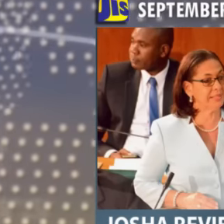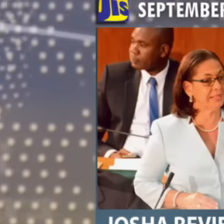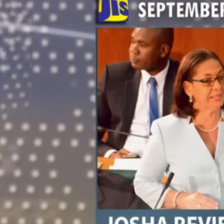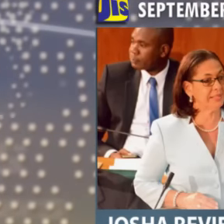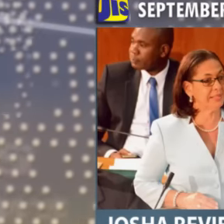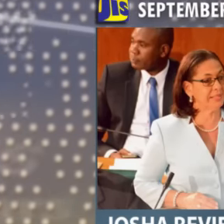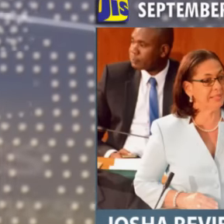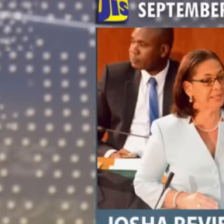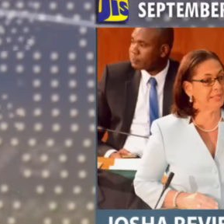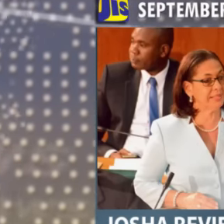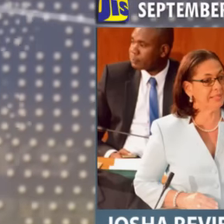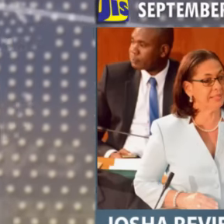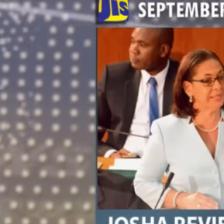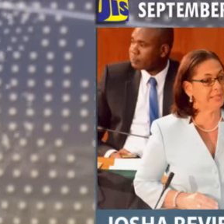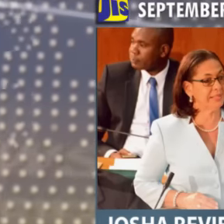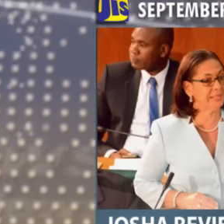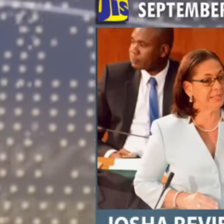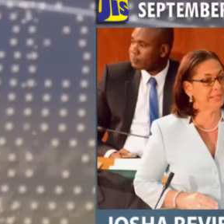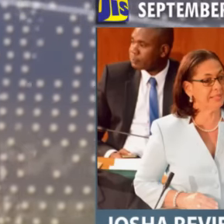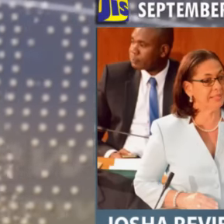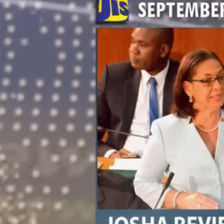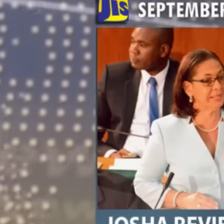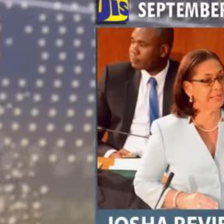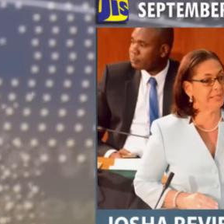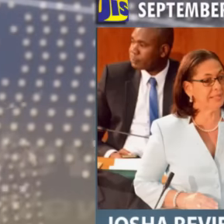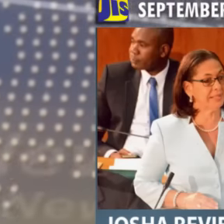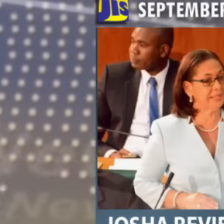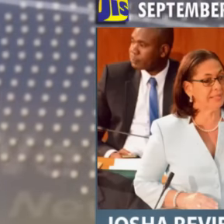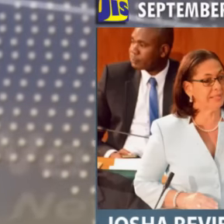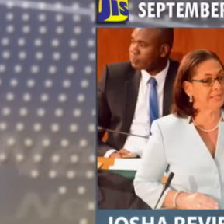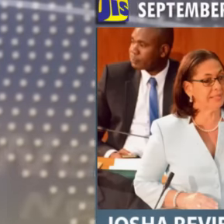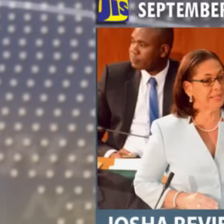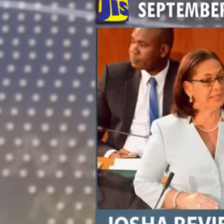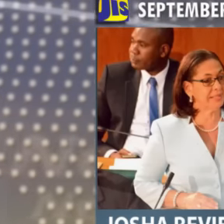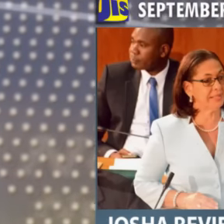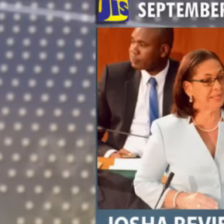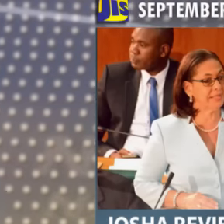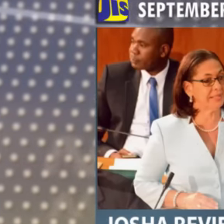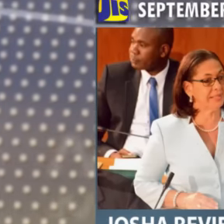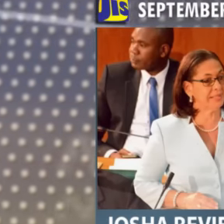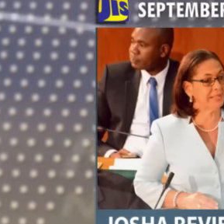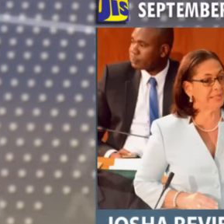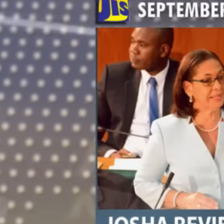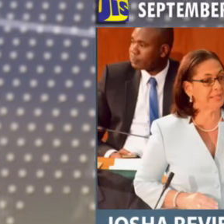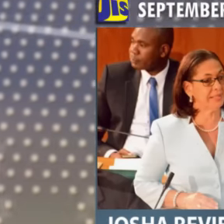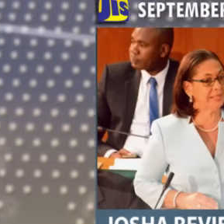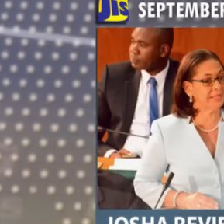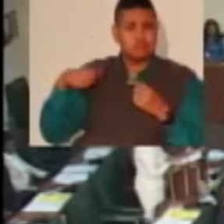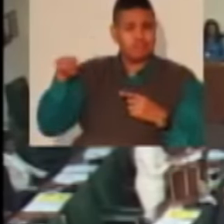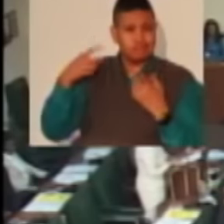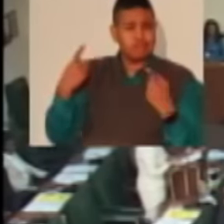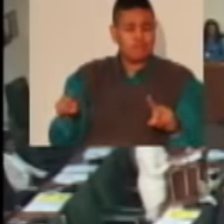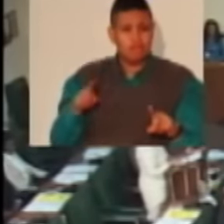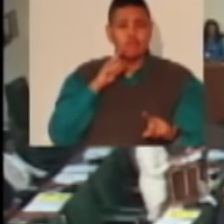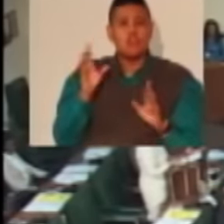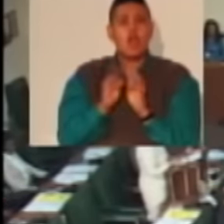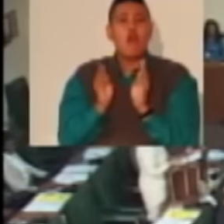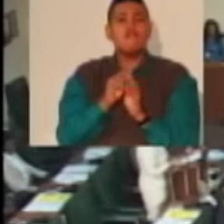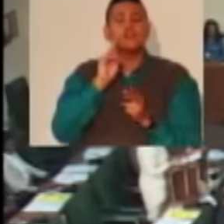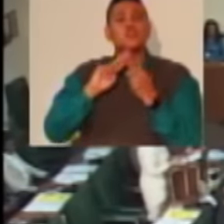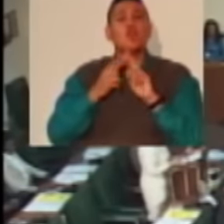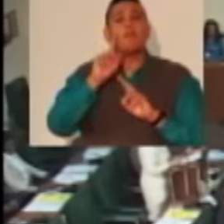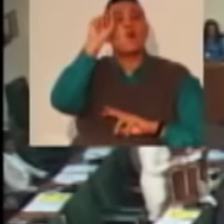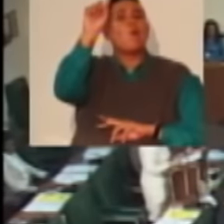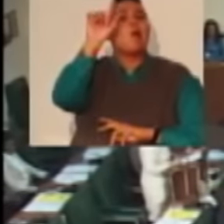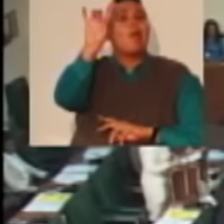and Social Security Minister Shaheen Robinson said revisions were being made to the occupational safety and health legislation. Speaking against the